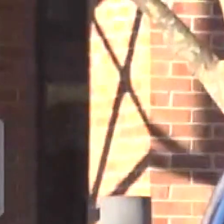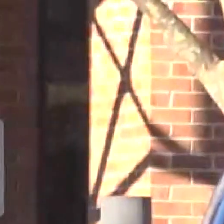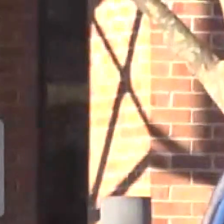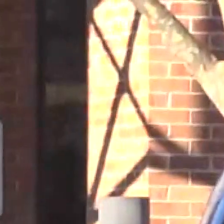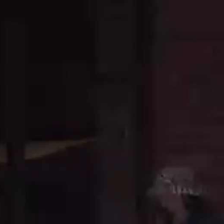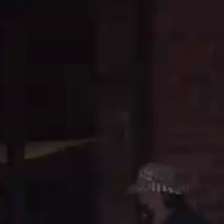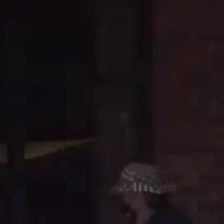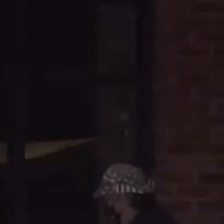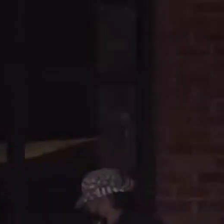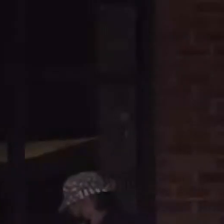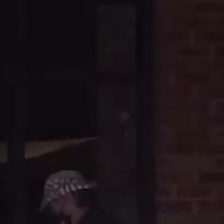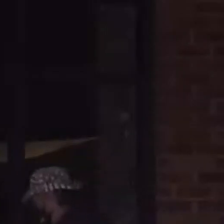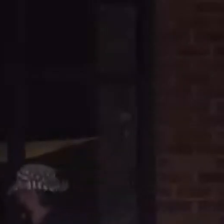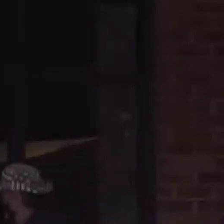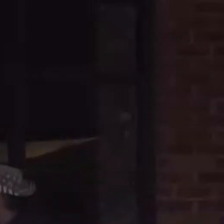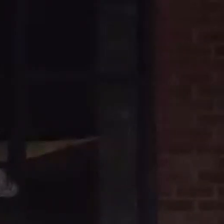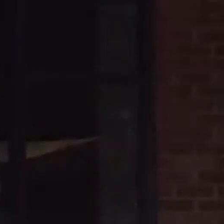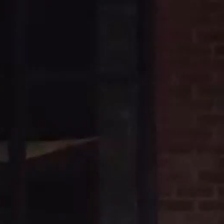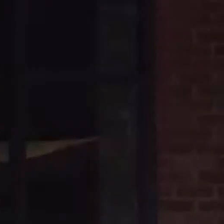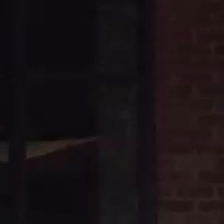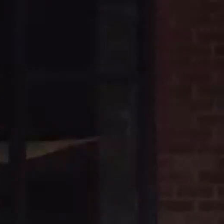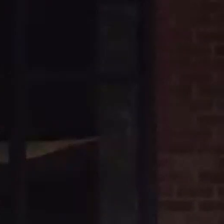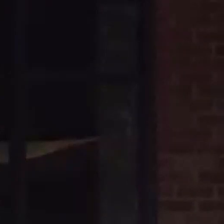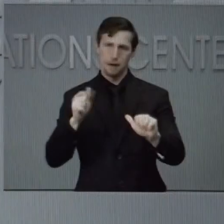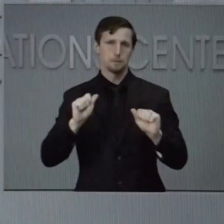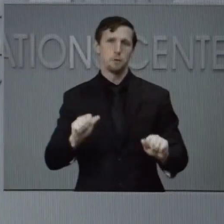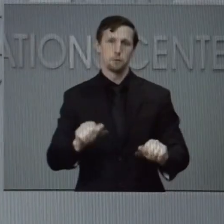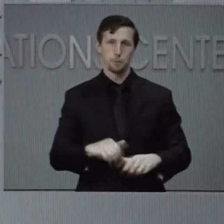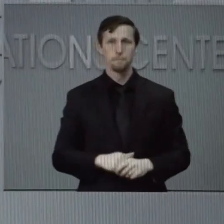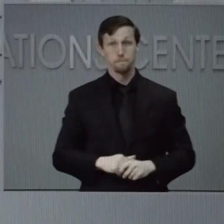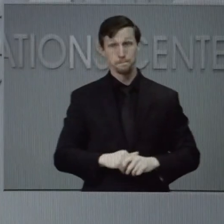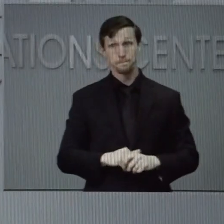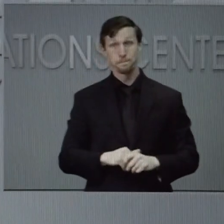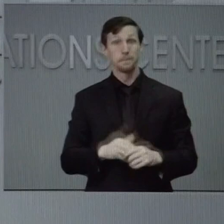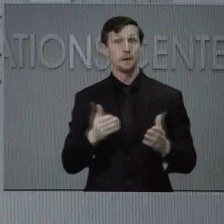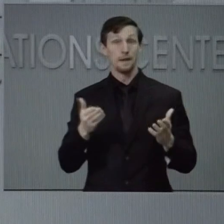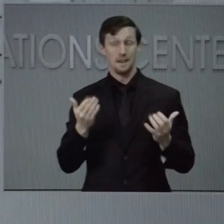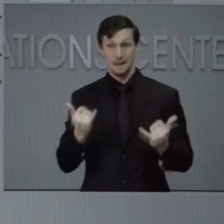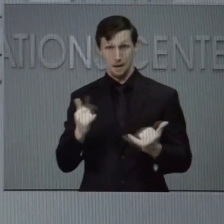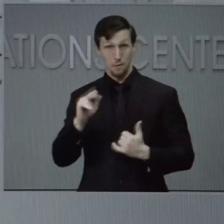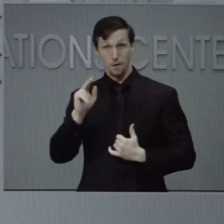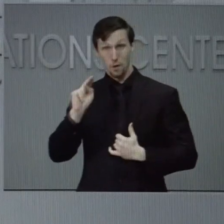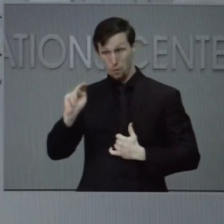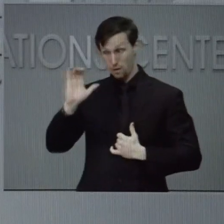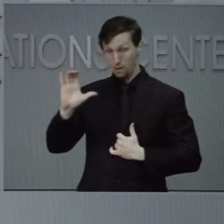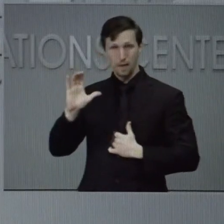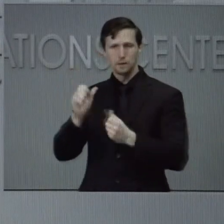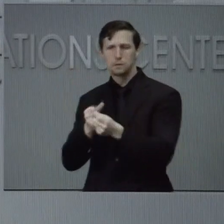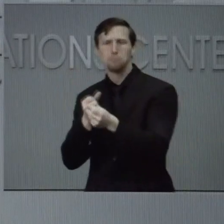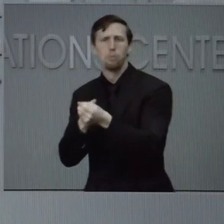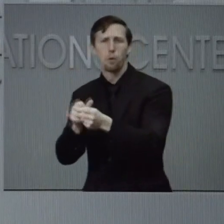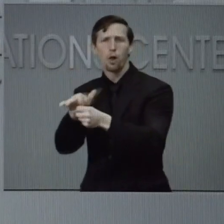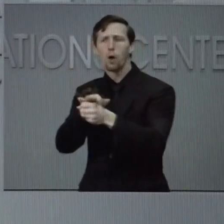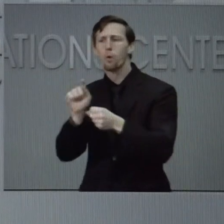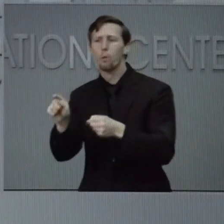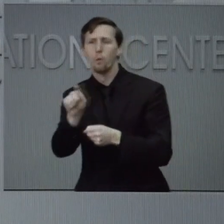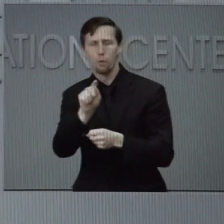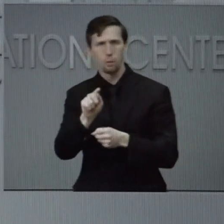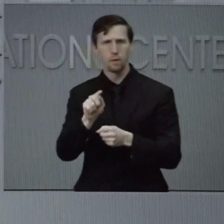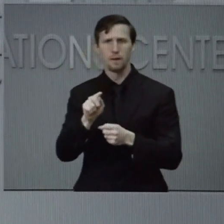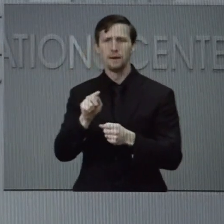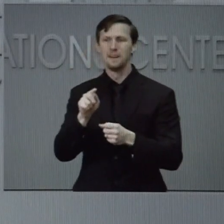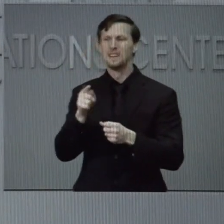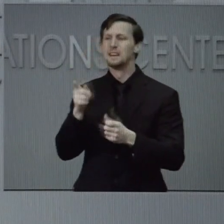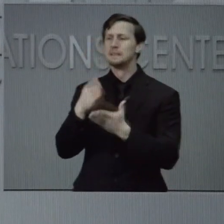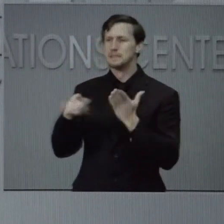transit authorities to get people to vaccination sites. The state is aiding these local efforts by offering support with data entry or